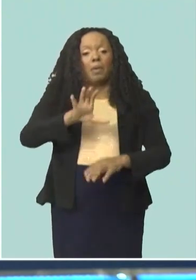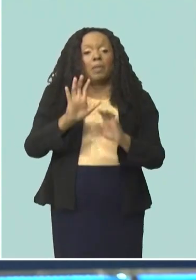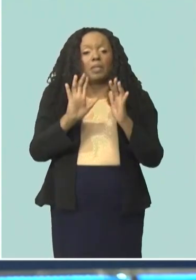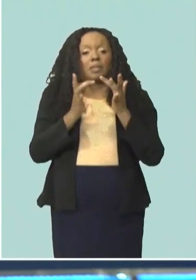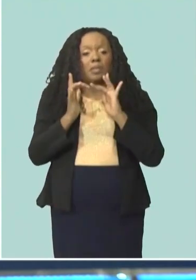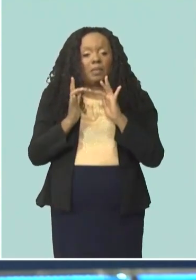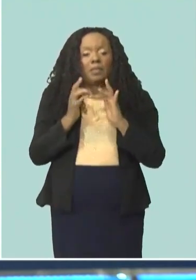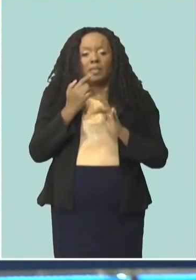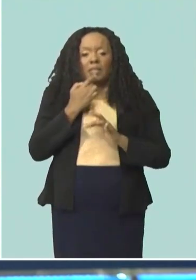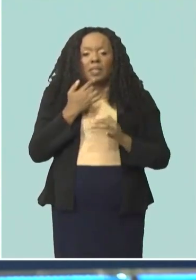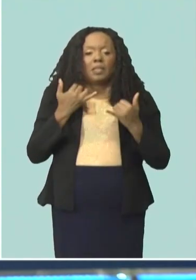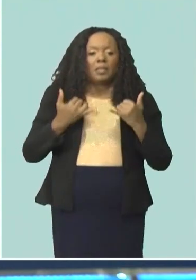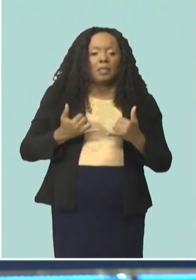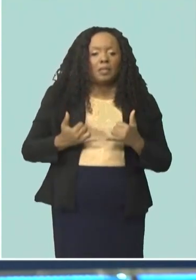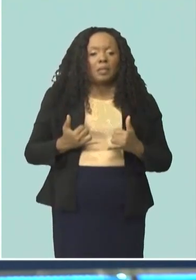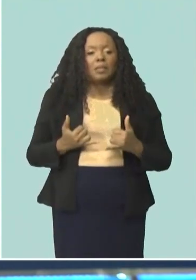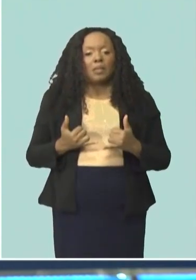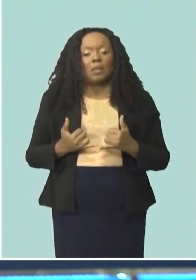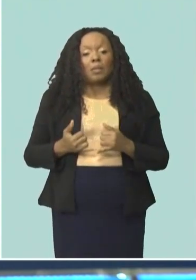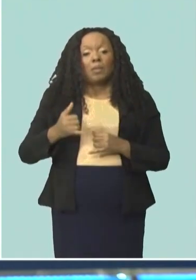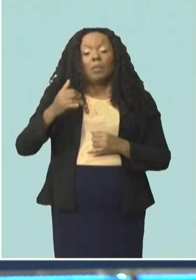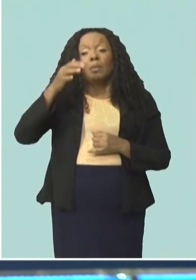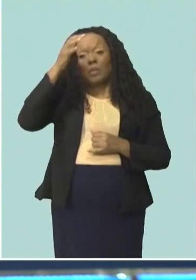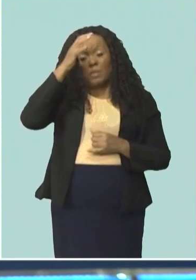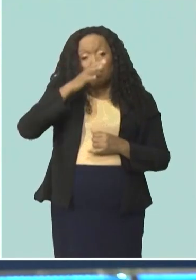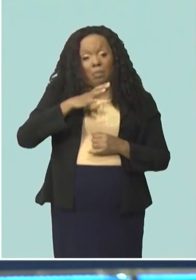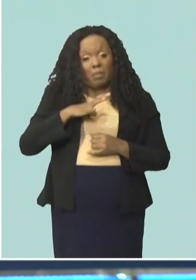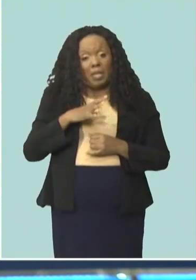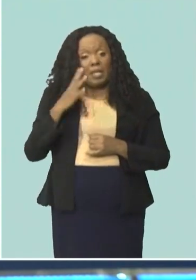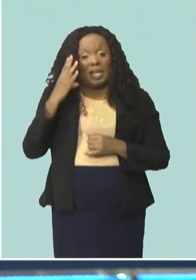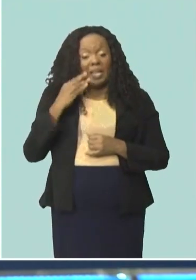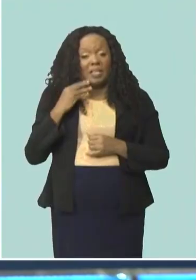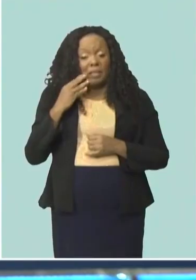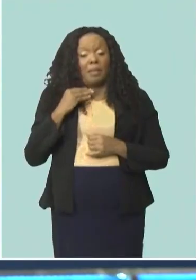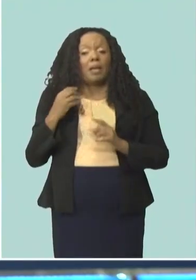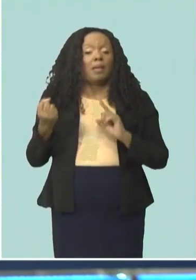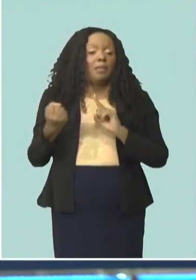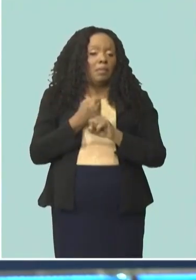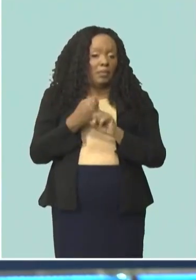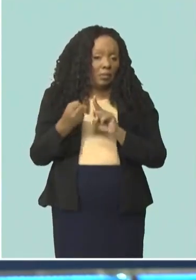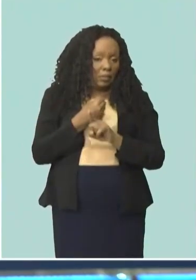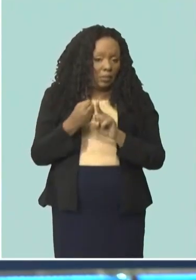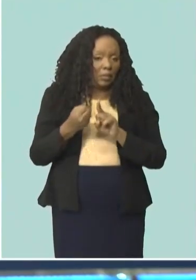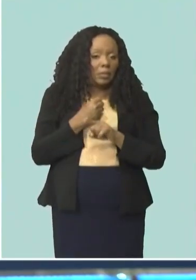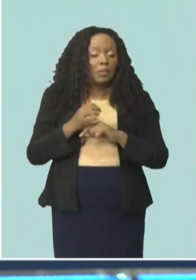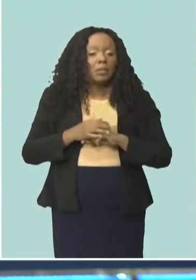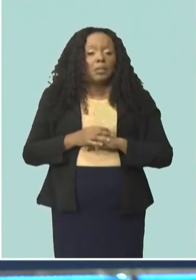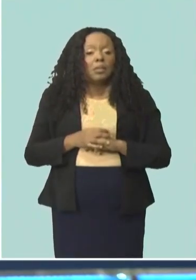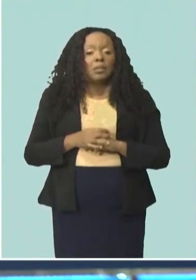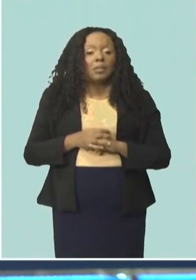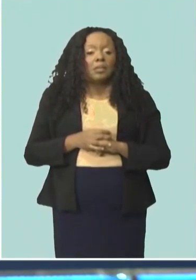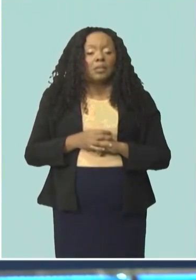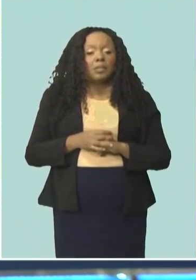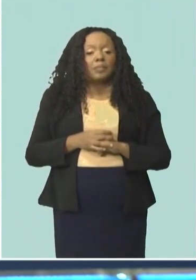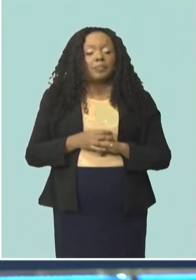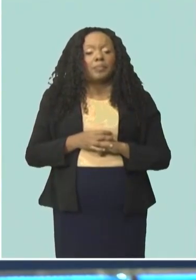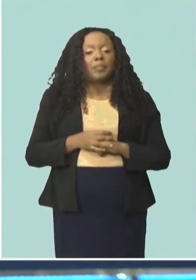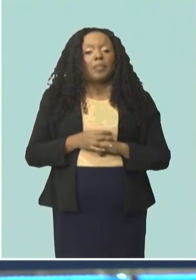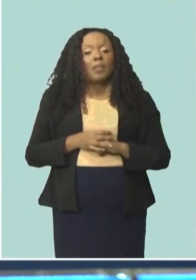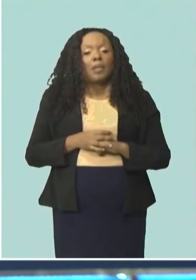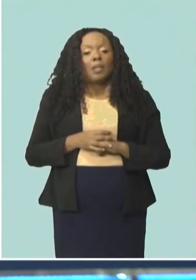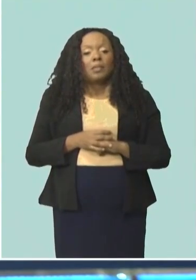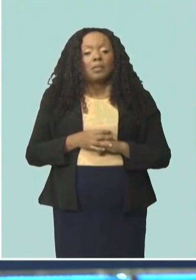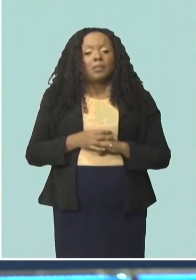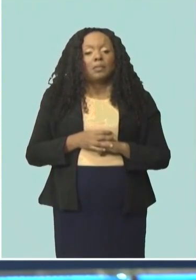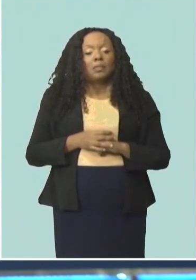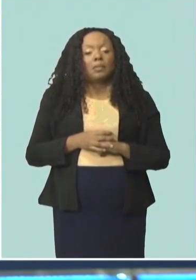Fabian Sargent, says it's time to acknowledge that men can be victims of domestic violence. He says they are sometimes on the receiving